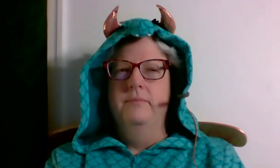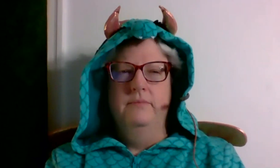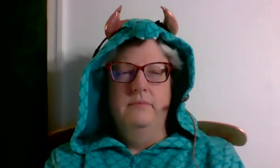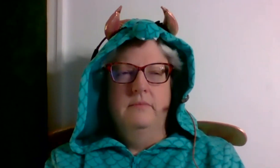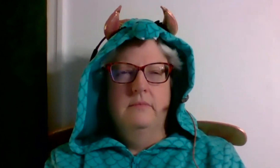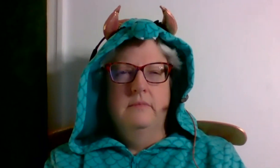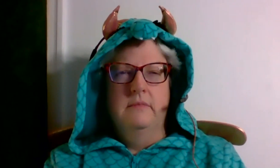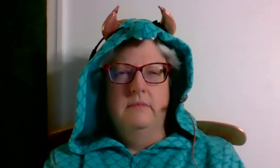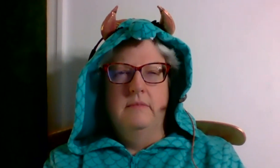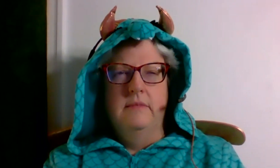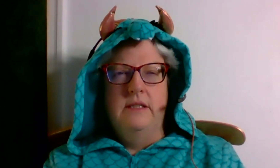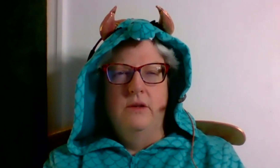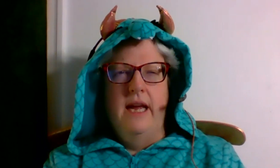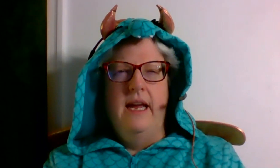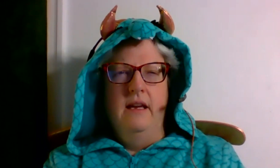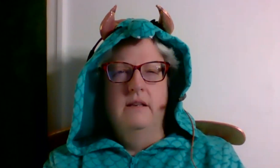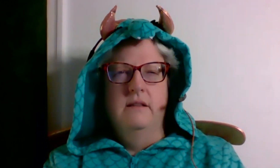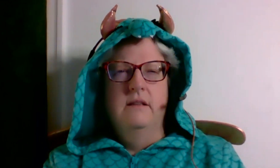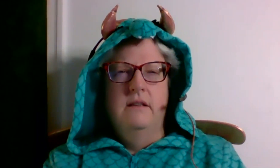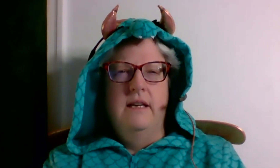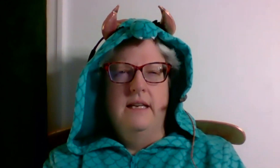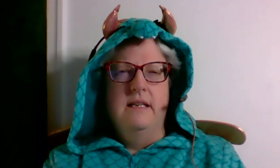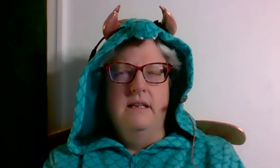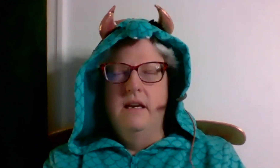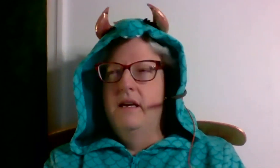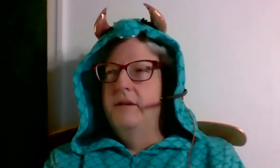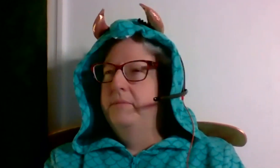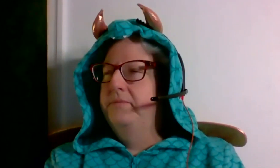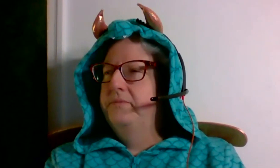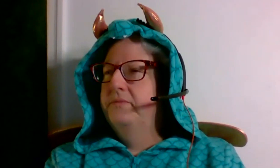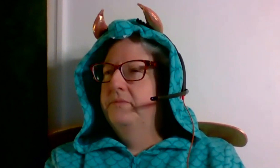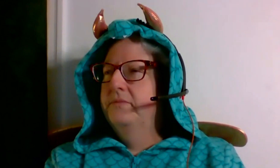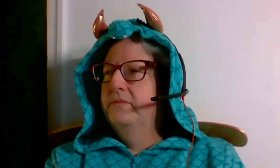him. It's okay. And